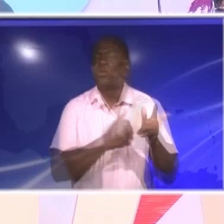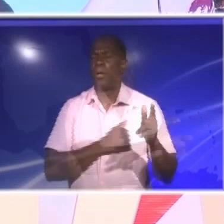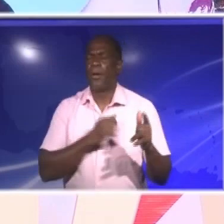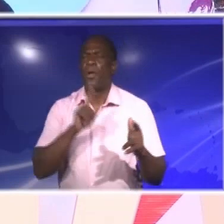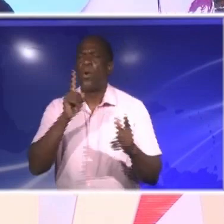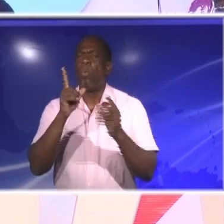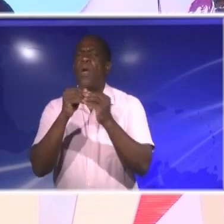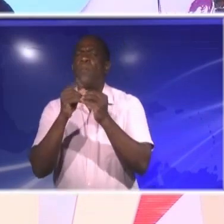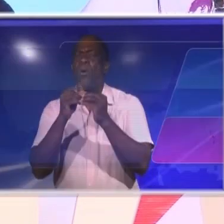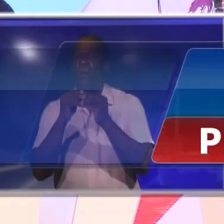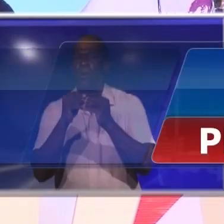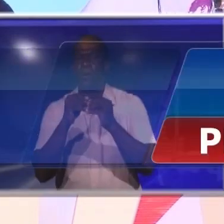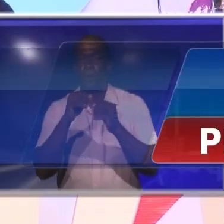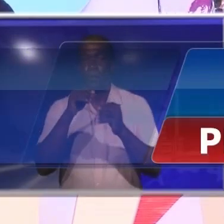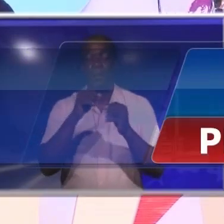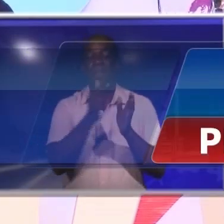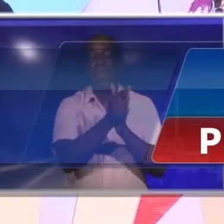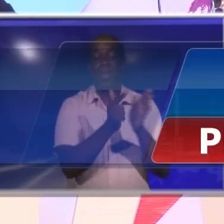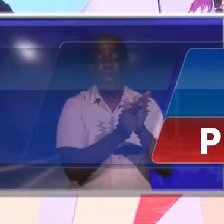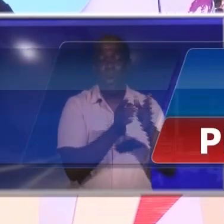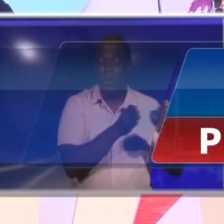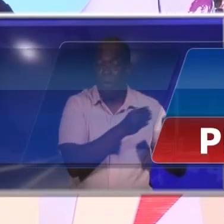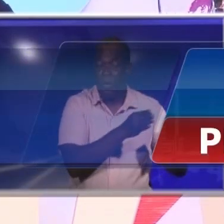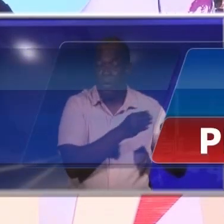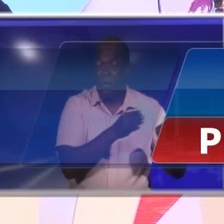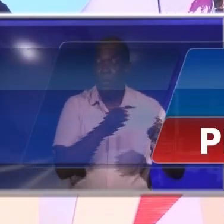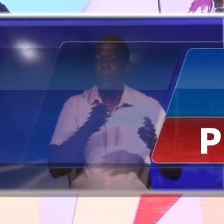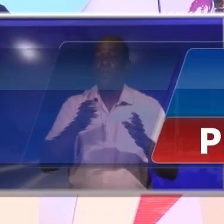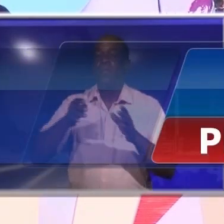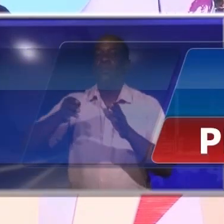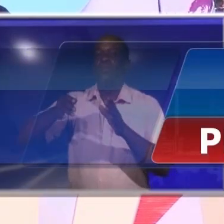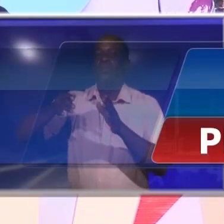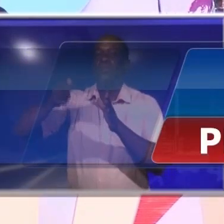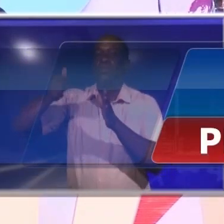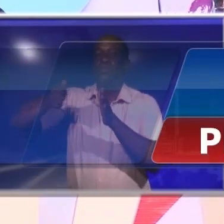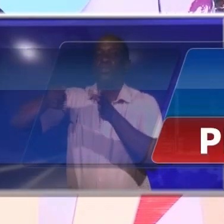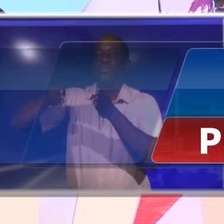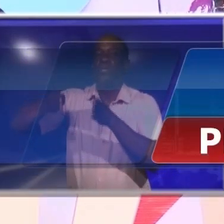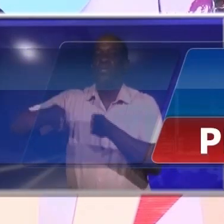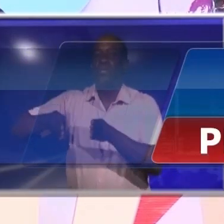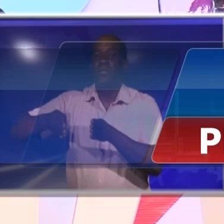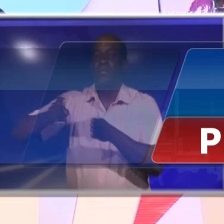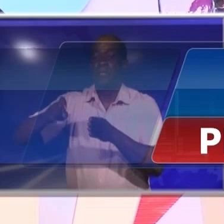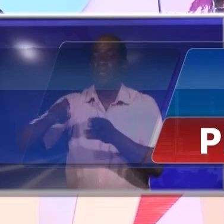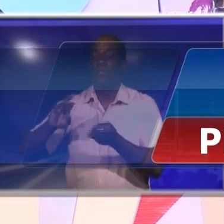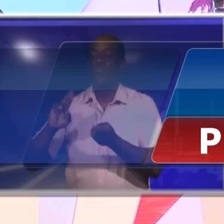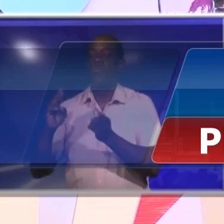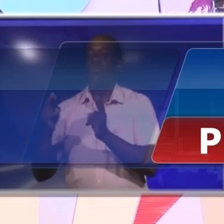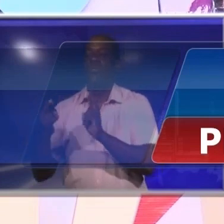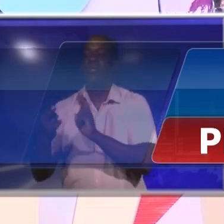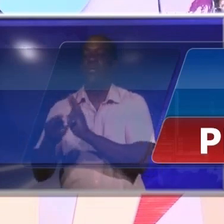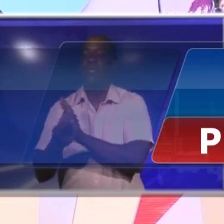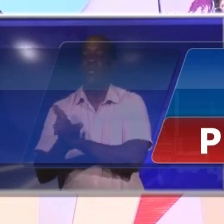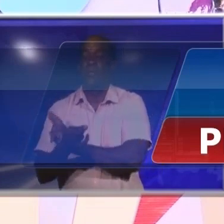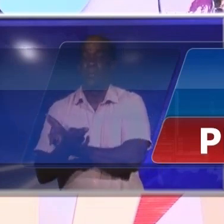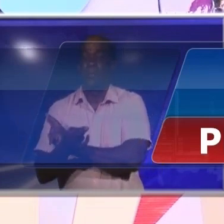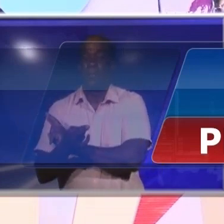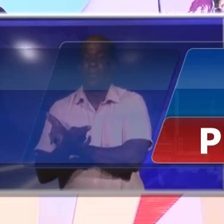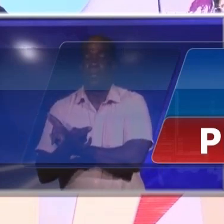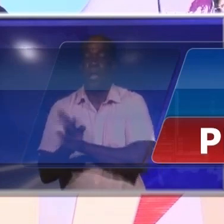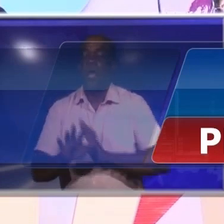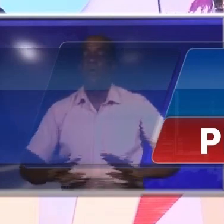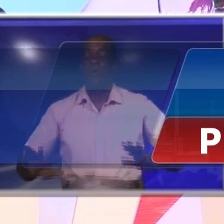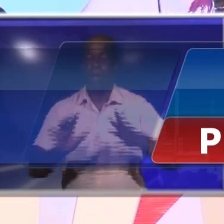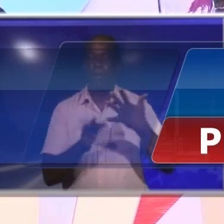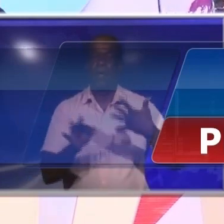people. The judges, we need to start rotating the use of judges and magistrates in the region to ensure that